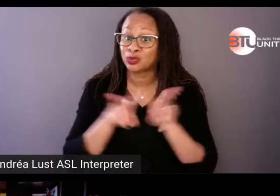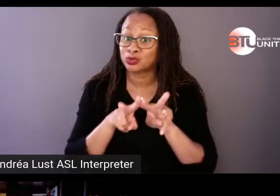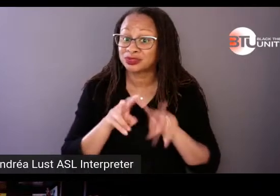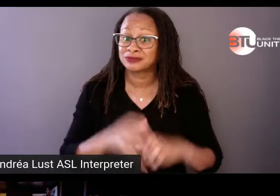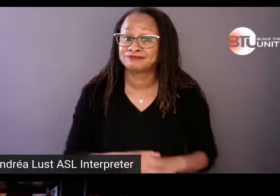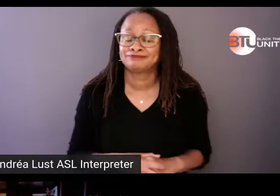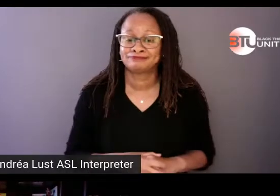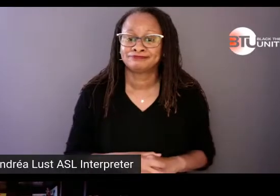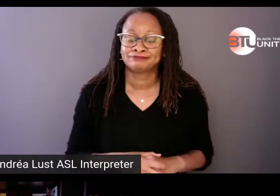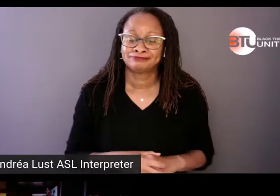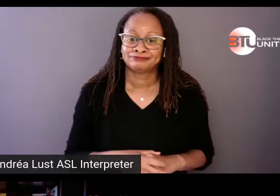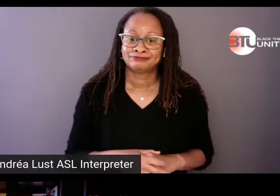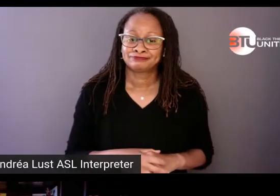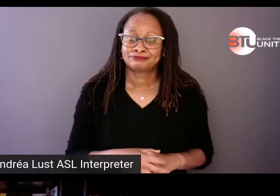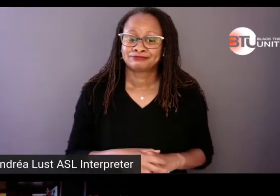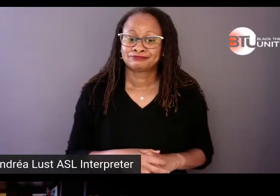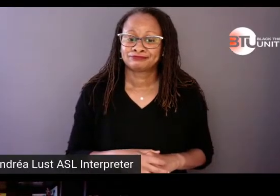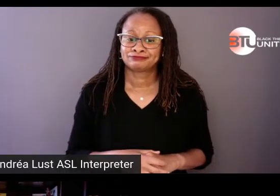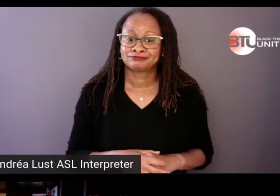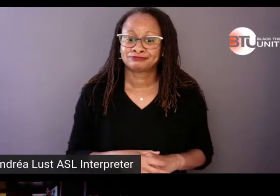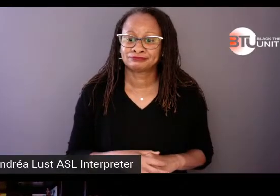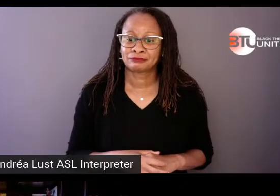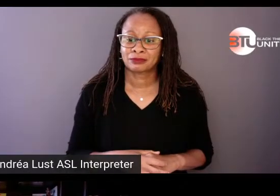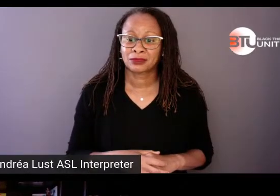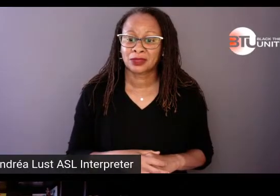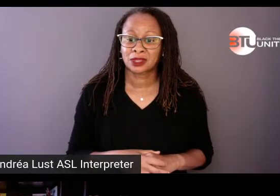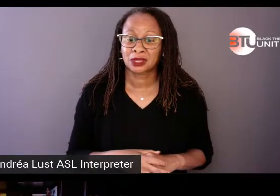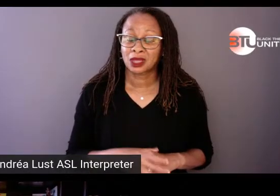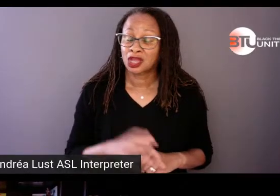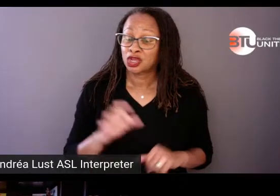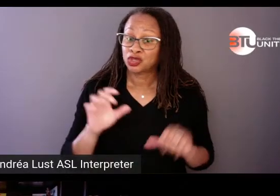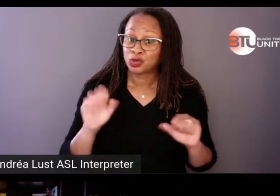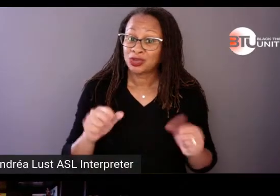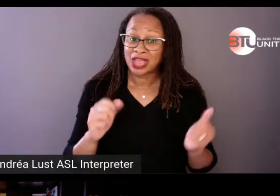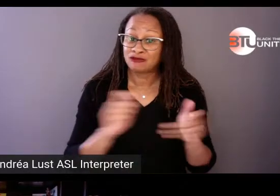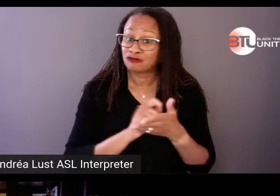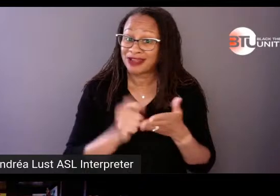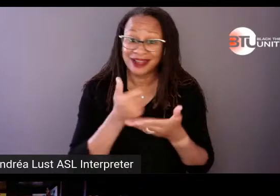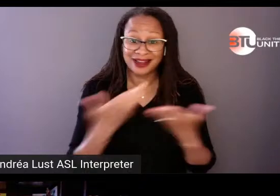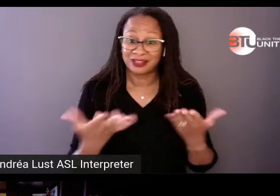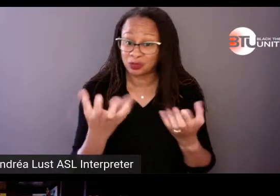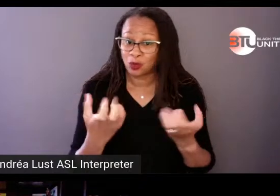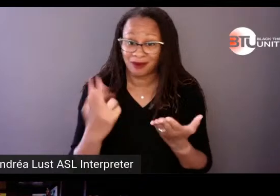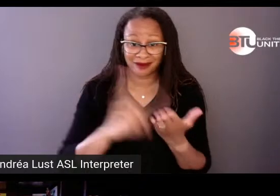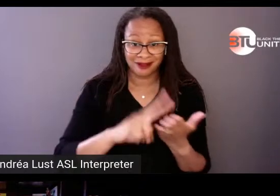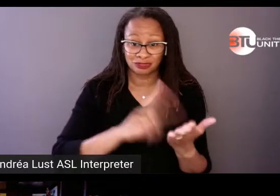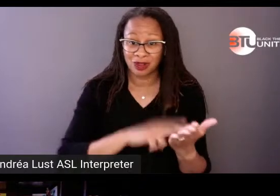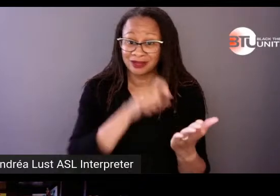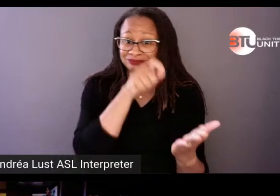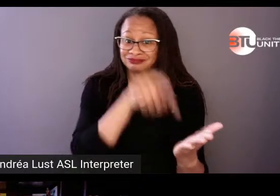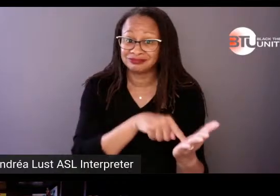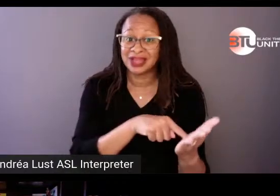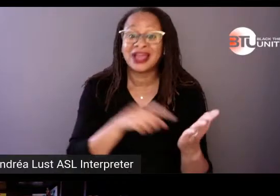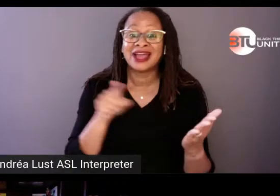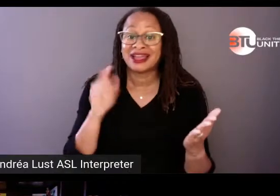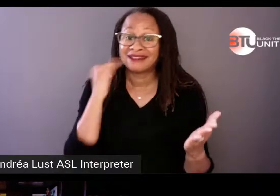You can contract anything that they're willing to sign. Mm-hmm.